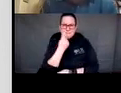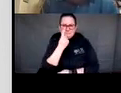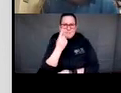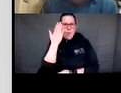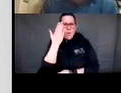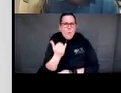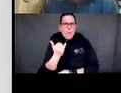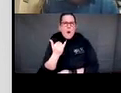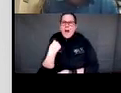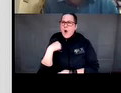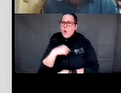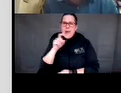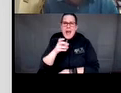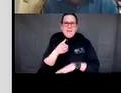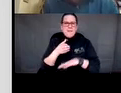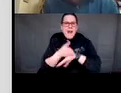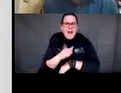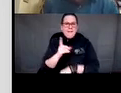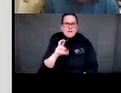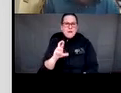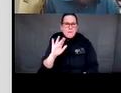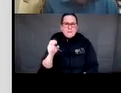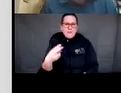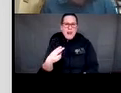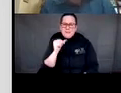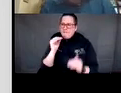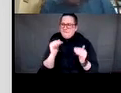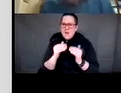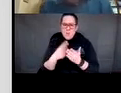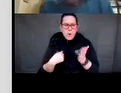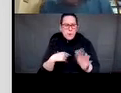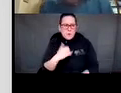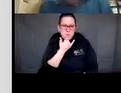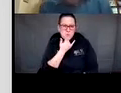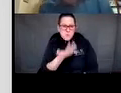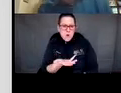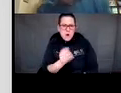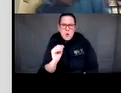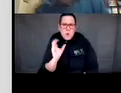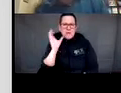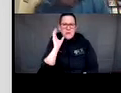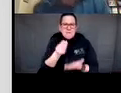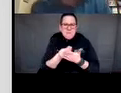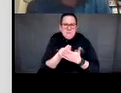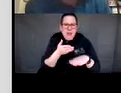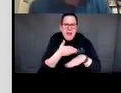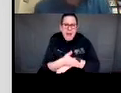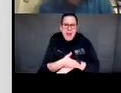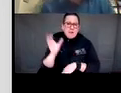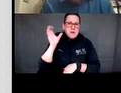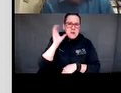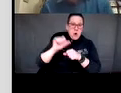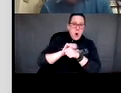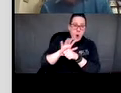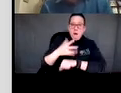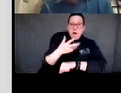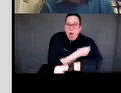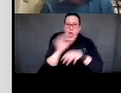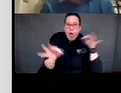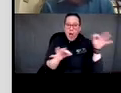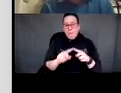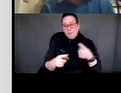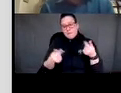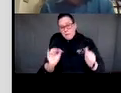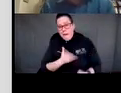after Dr. Branch. I mean, it's not really fair. No one wants to hear about finances after that good stuff, but we'll give it a shot.